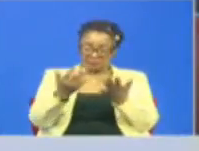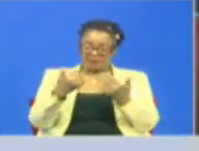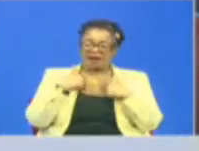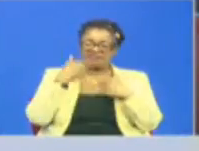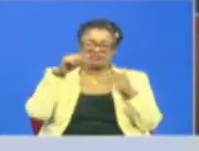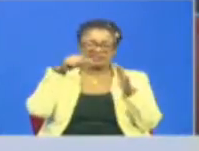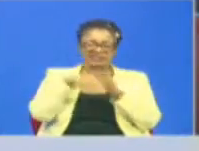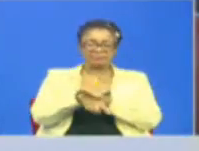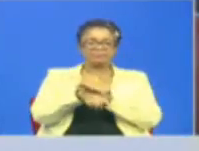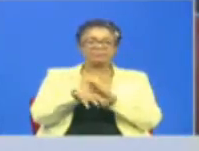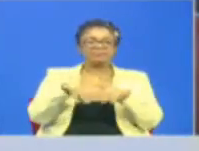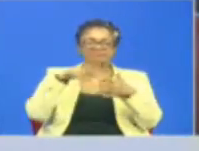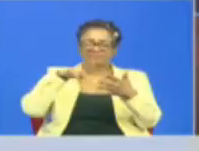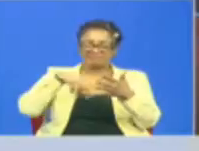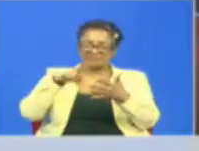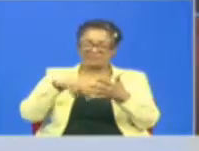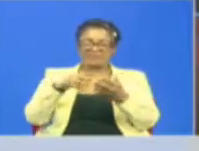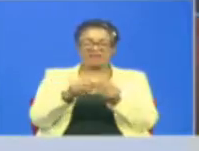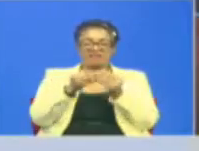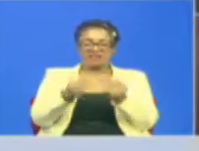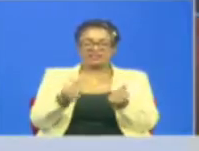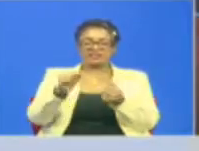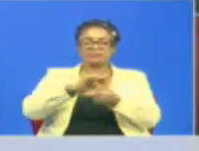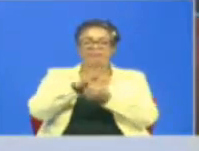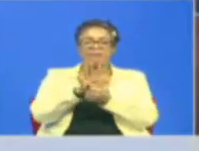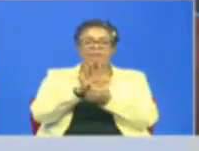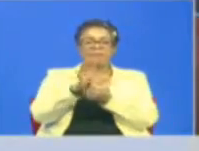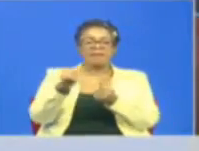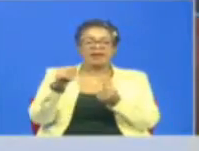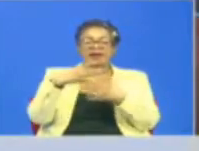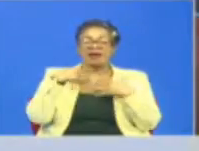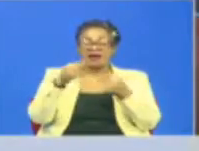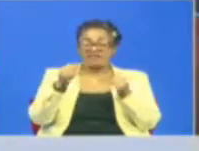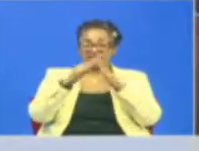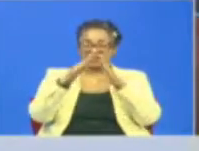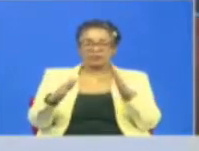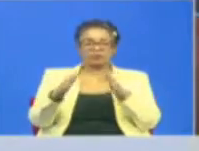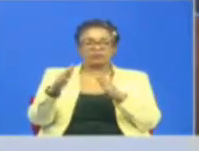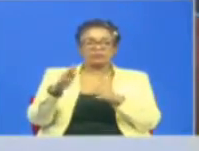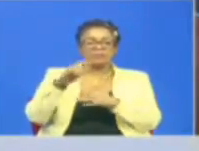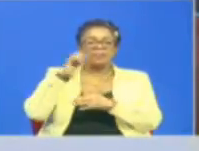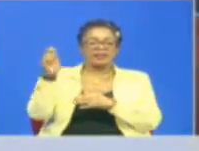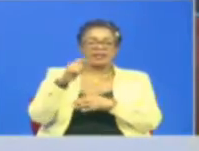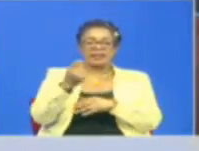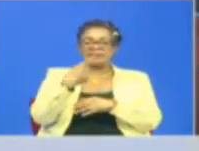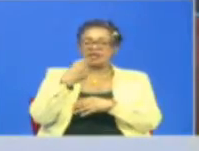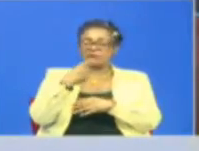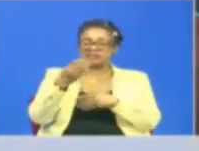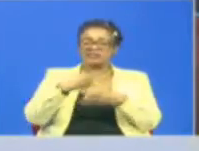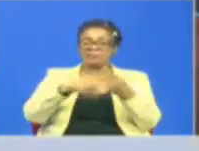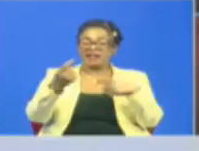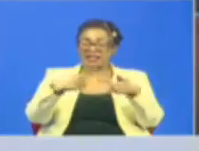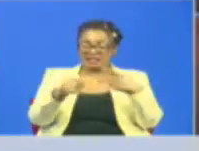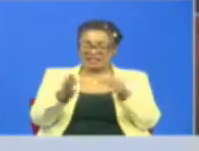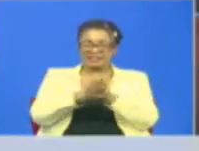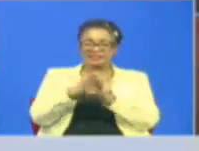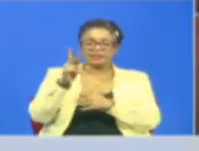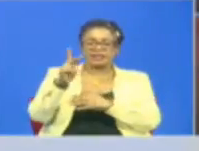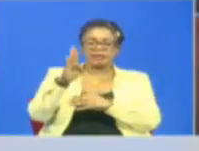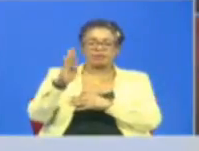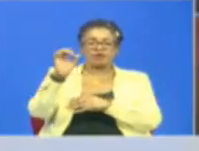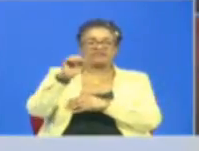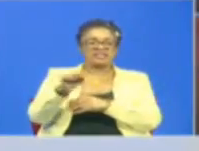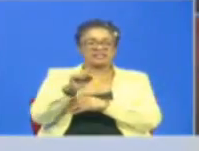on the fight for COVID-19 billions by Afya House, the Kenya Medical Supplies Agencies, and the Kenya Bureau of